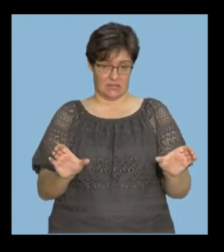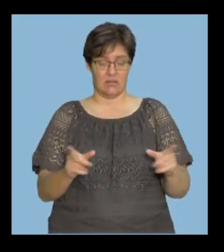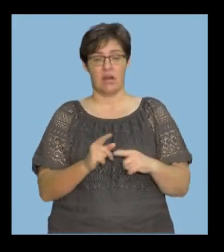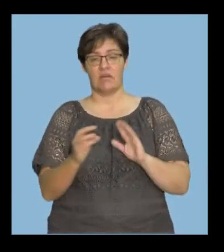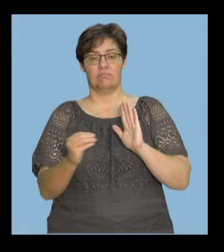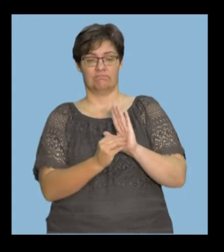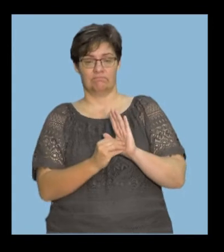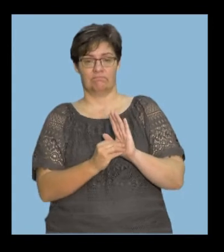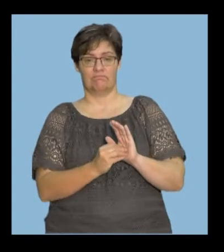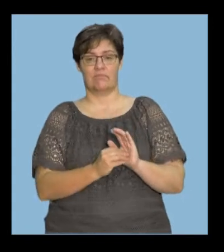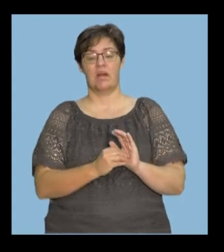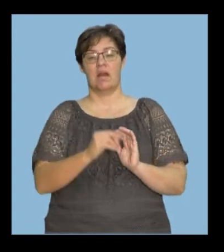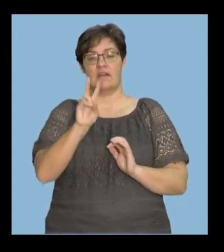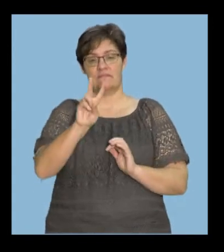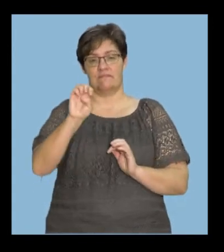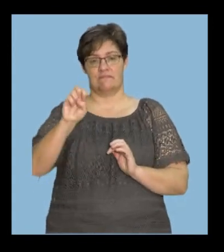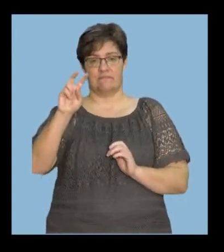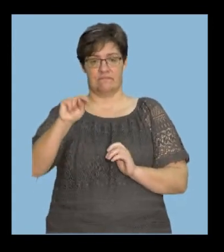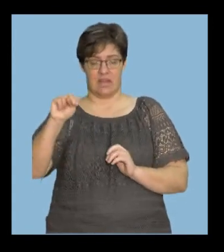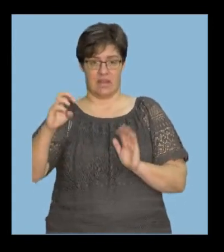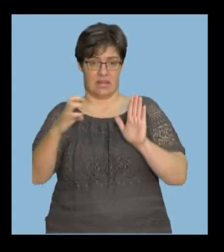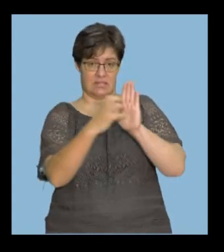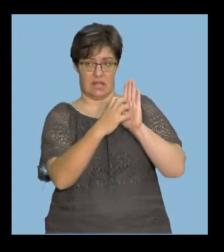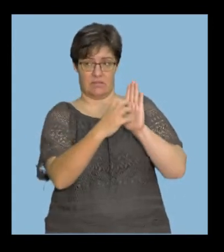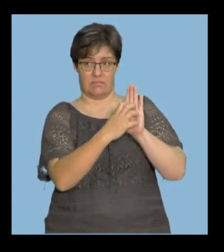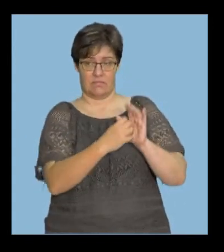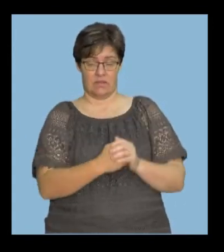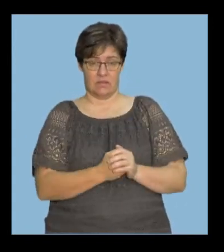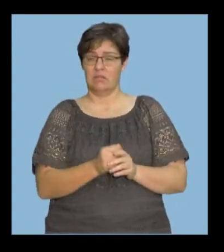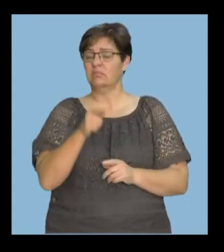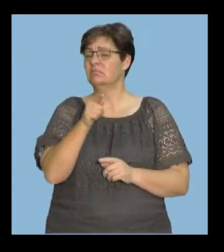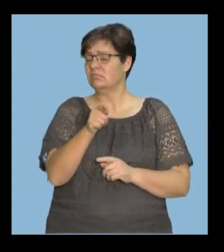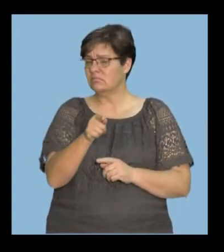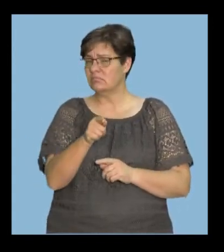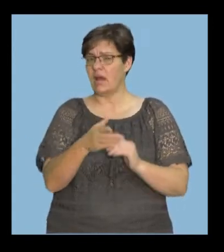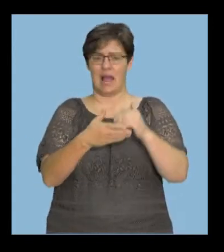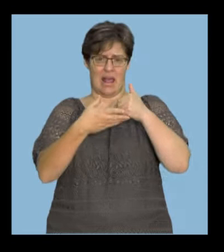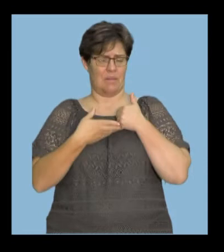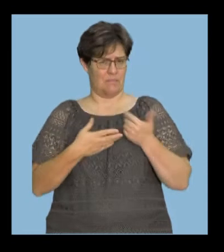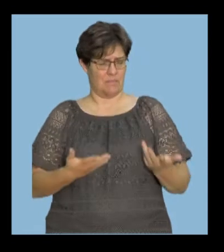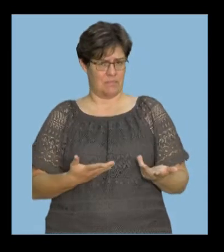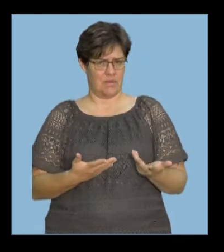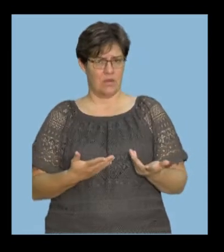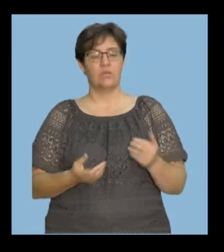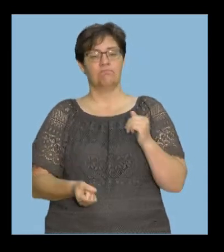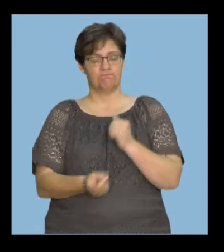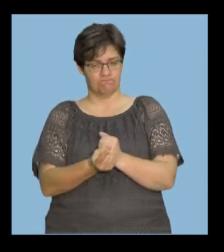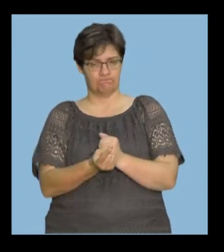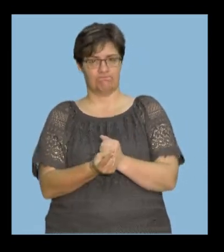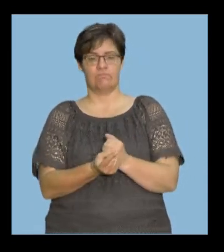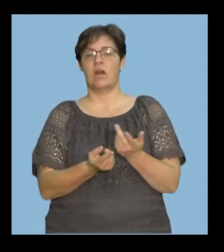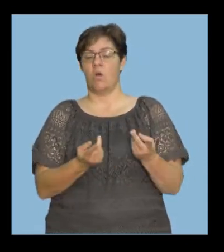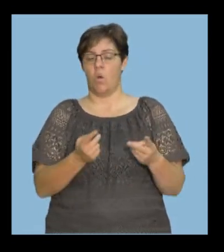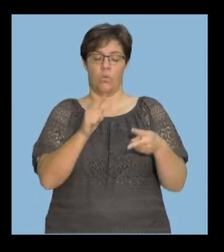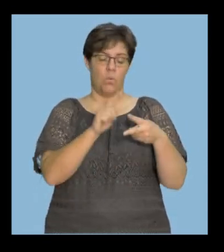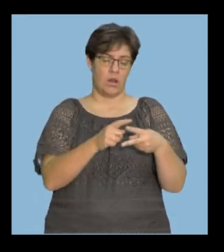refer to as a Venn diagram. So the Venn diagram helps us to deal with events, whether they're